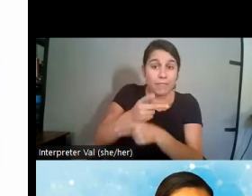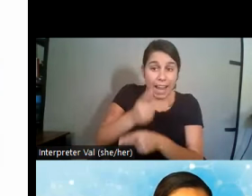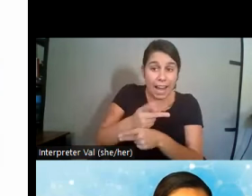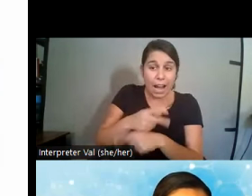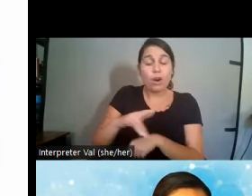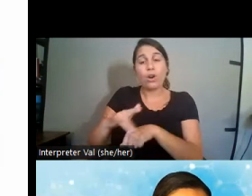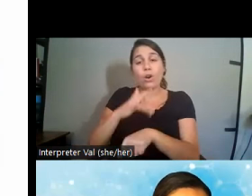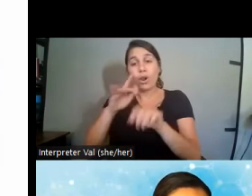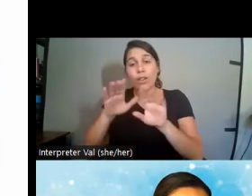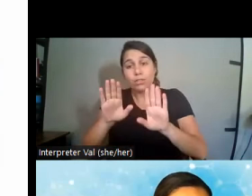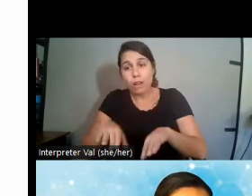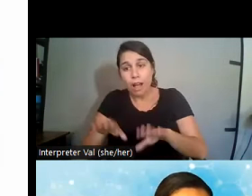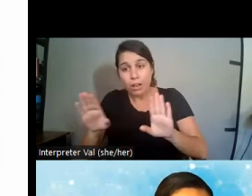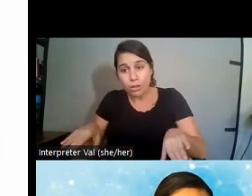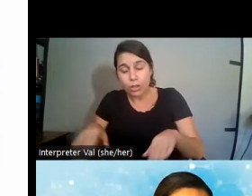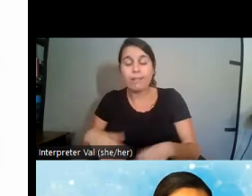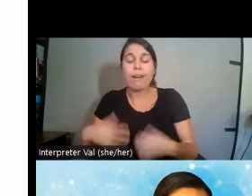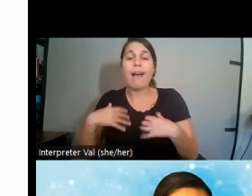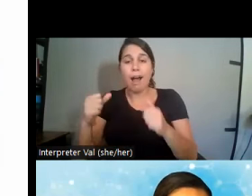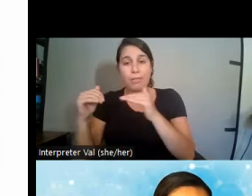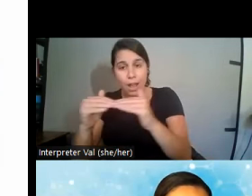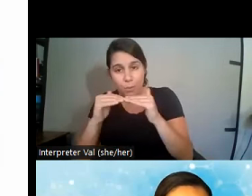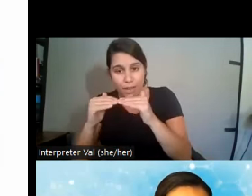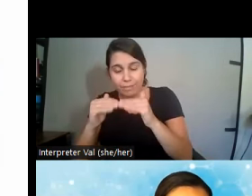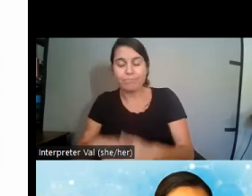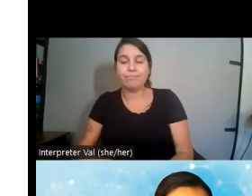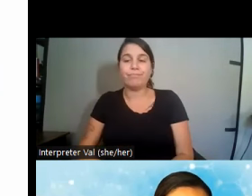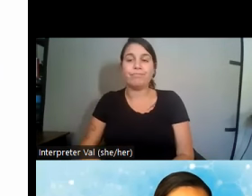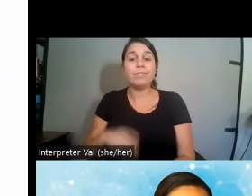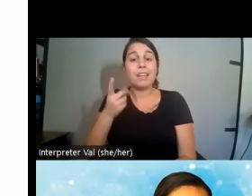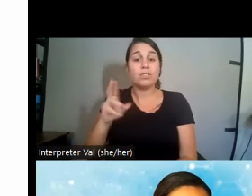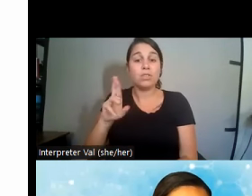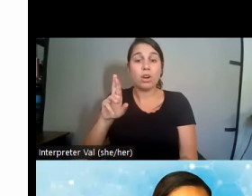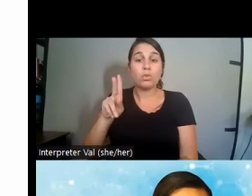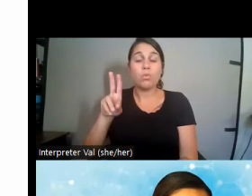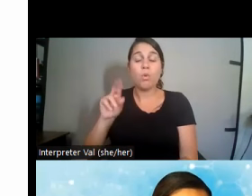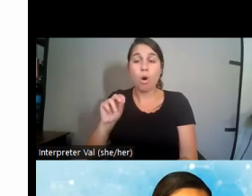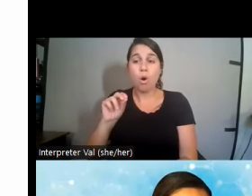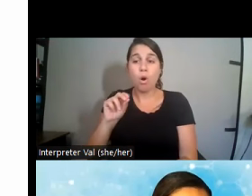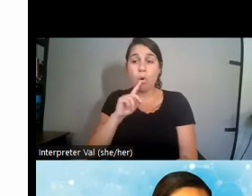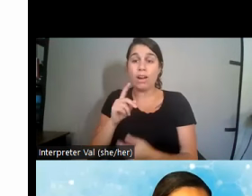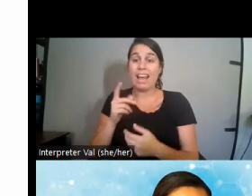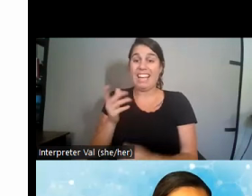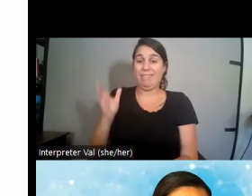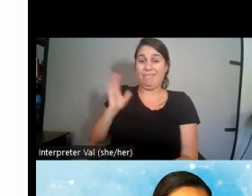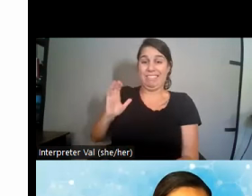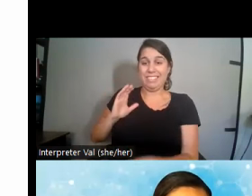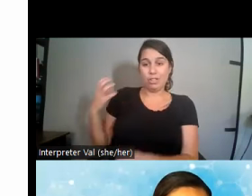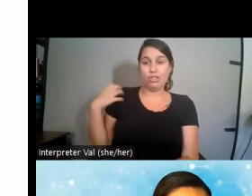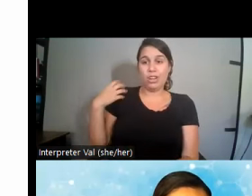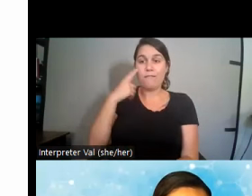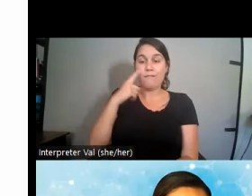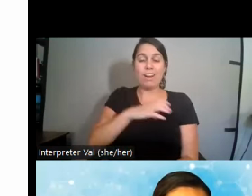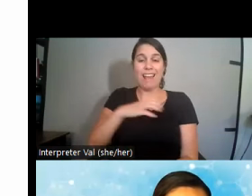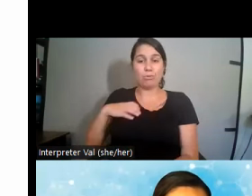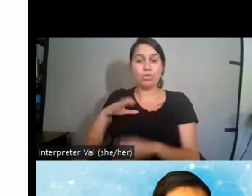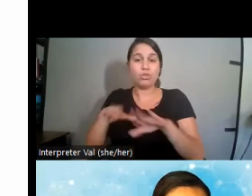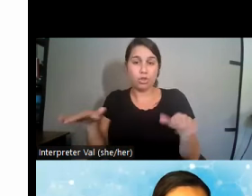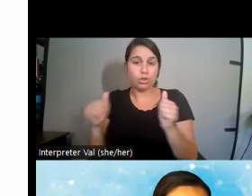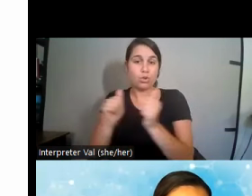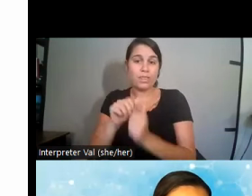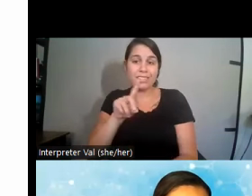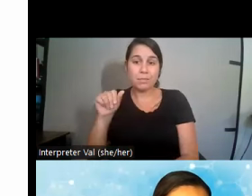early childhood, and health equity. Dr. Kuo is the immediate past chair of the Council on Children with Disabilities